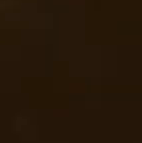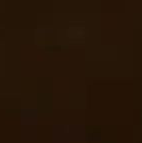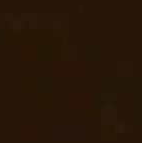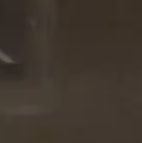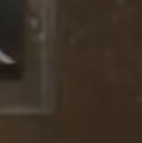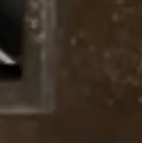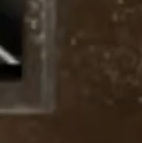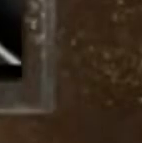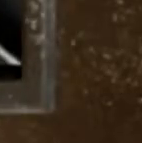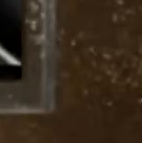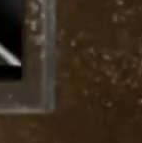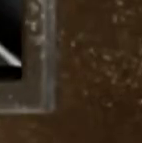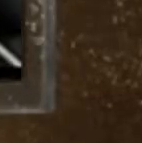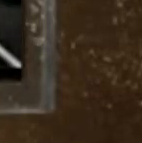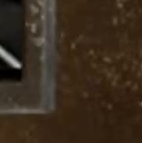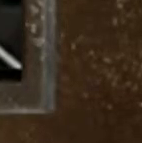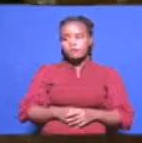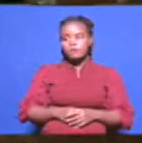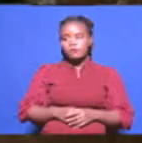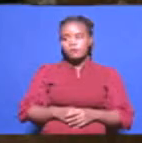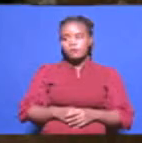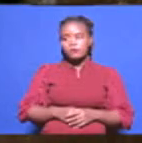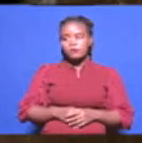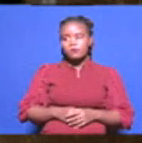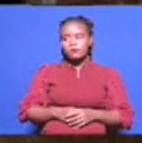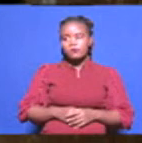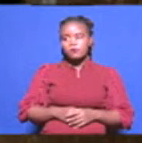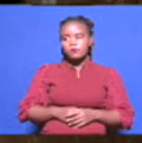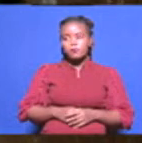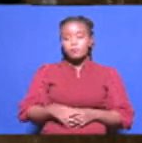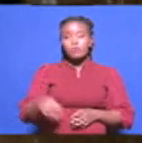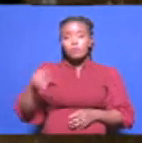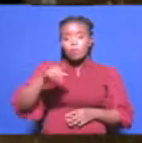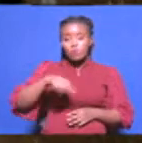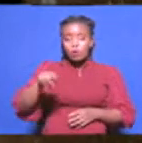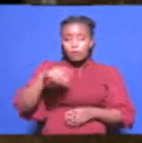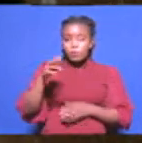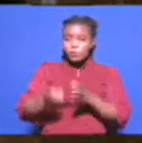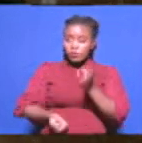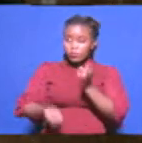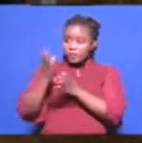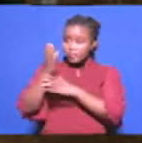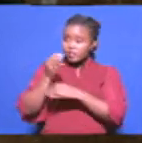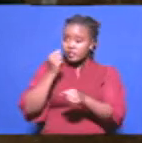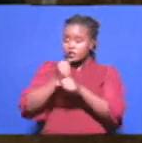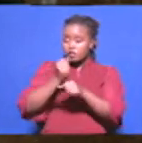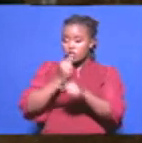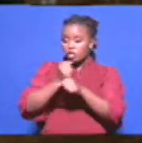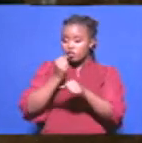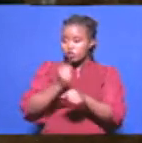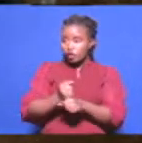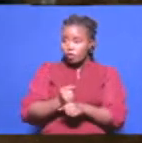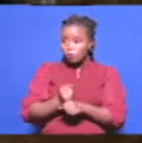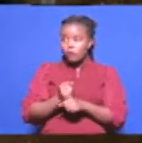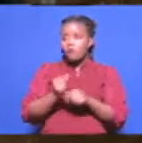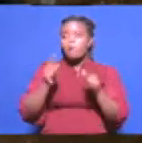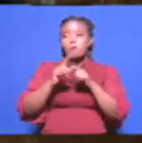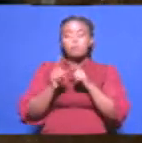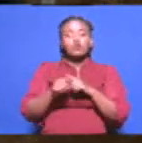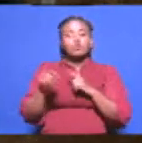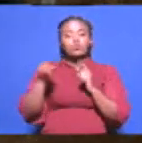For me, it's a great joy. It is also a very